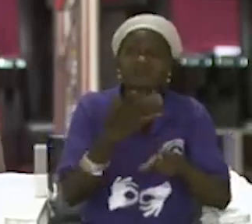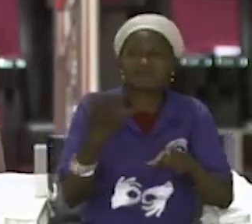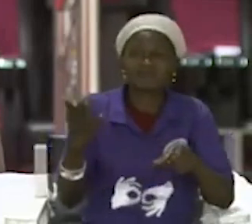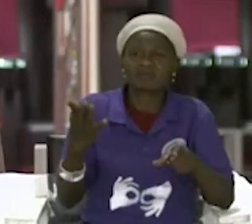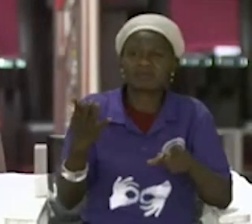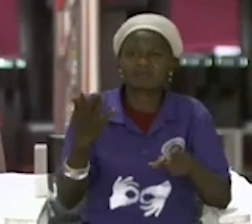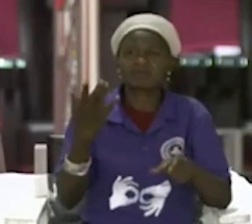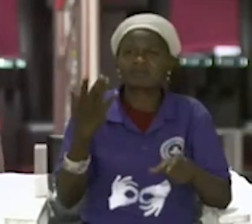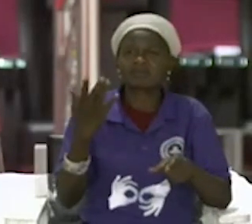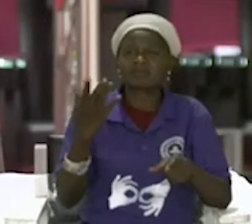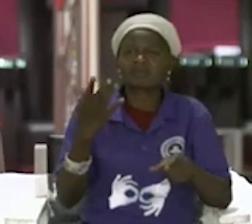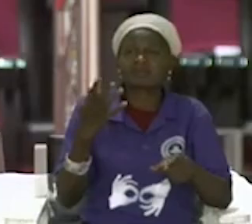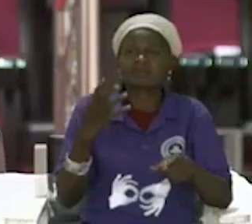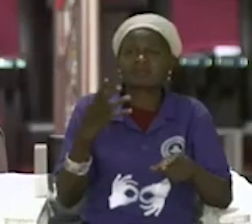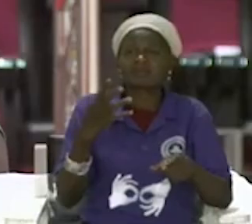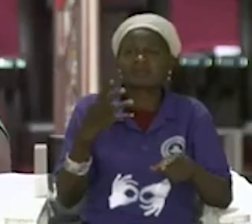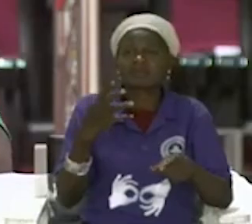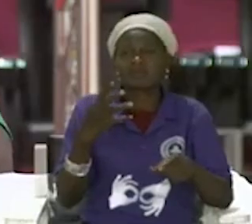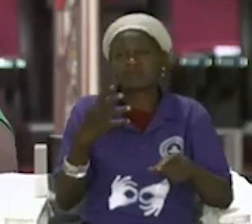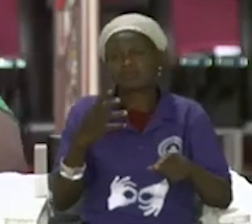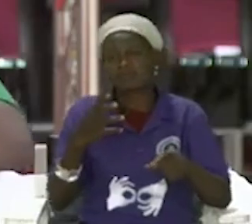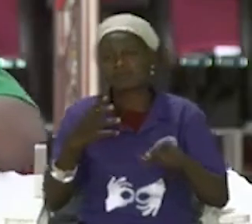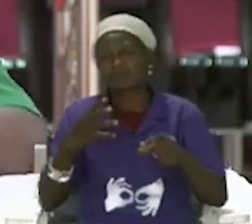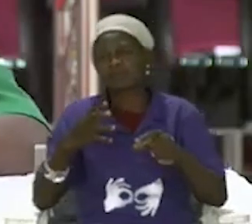apparently reversible